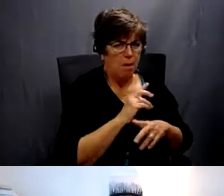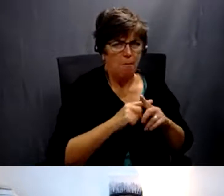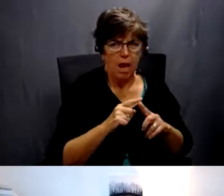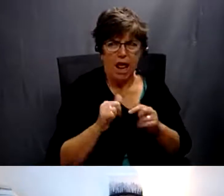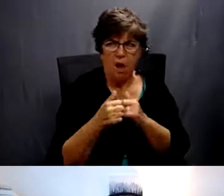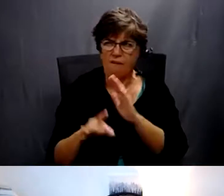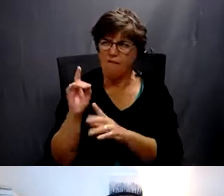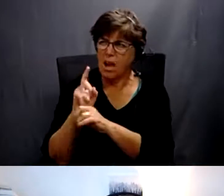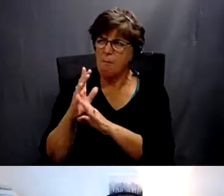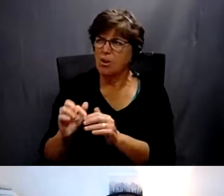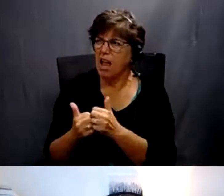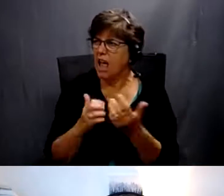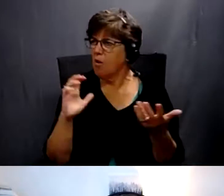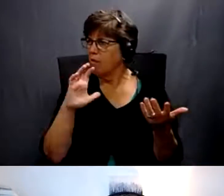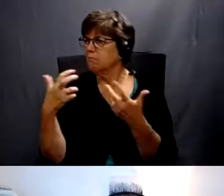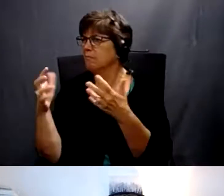Also,